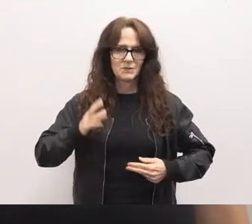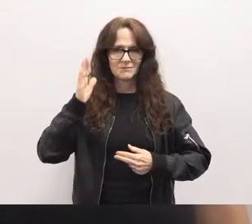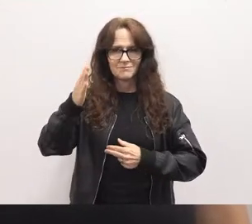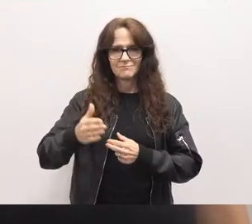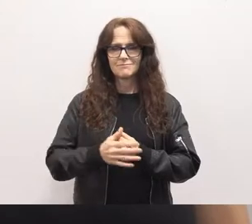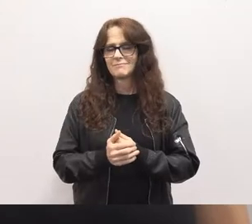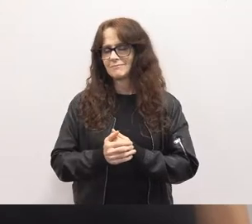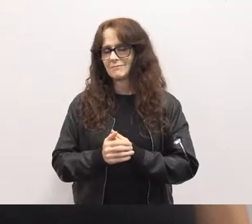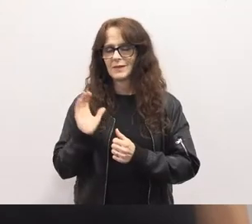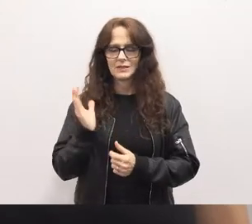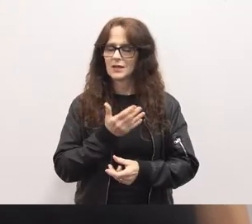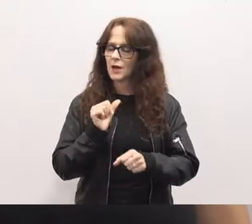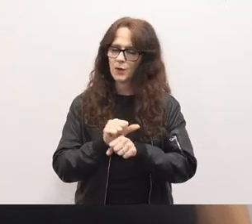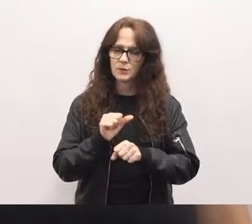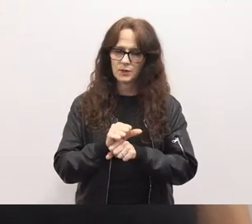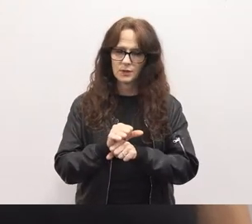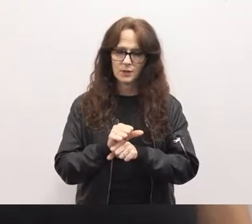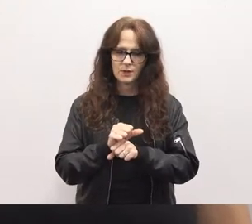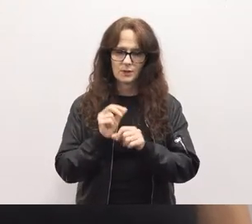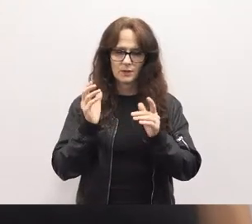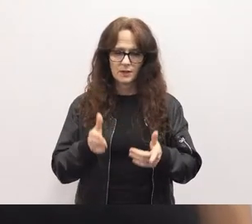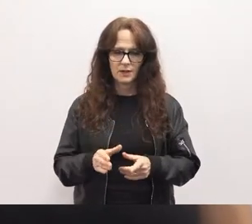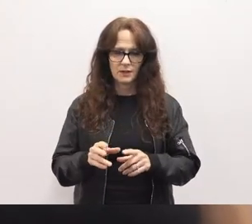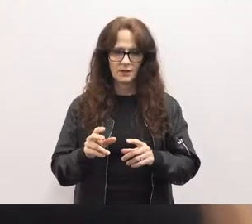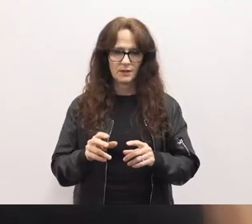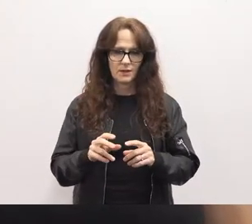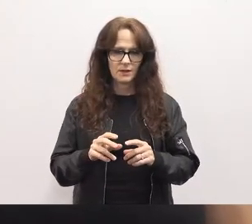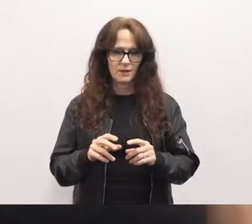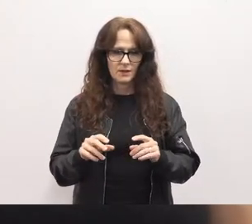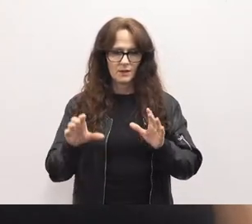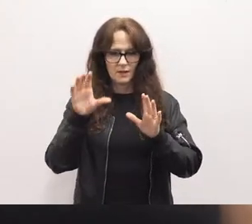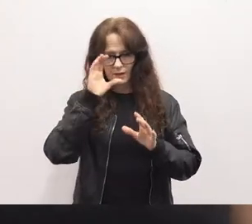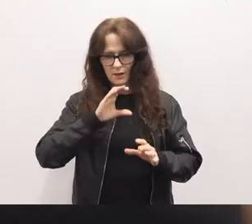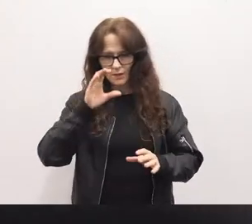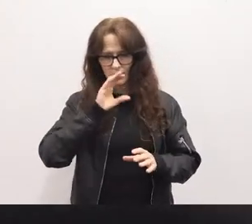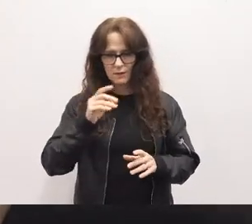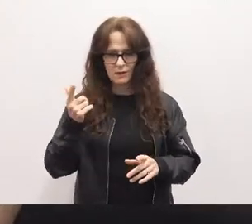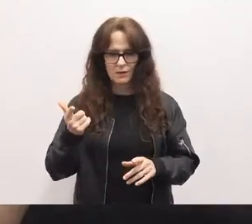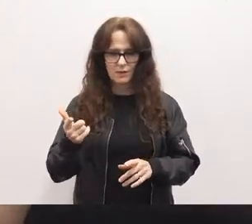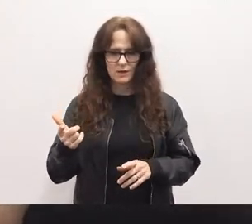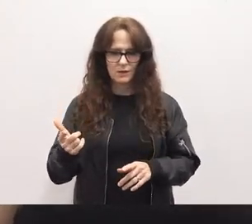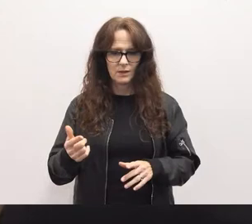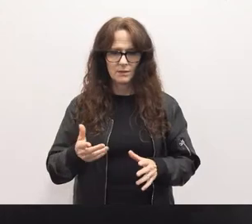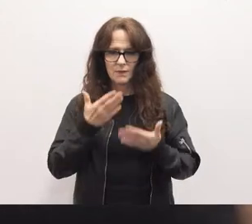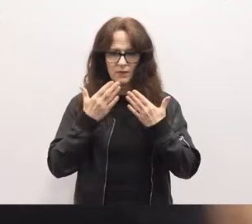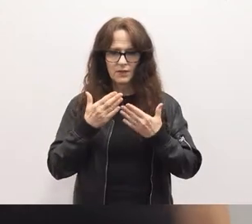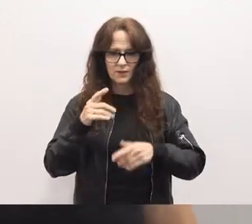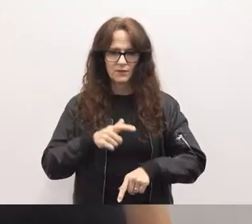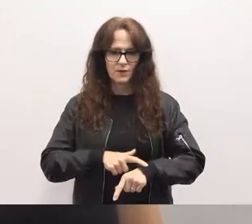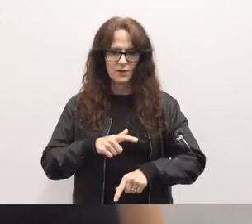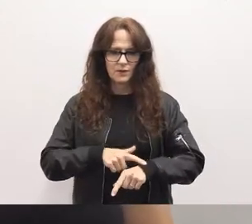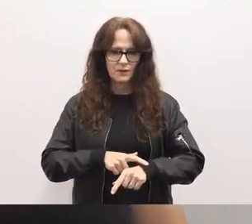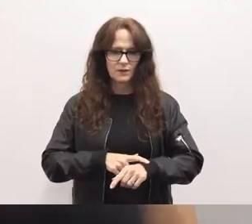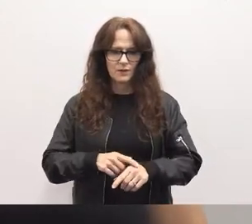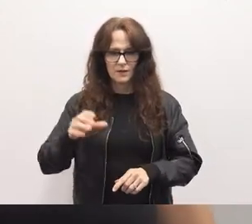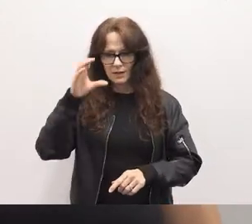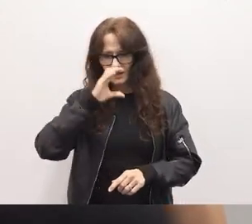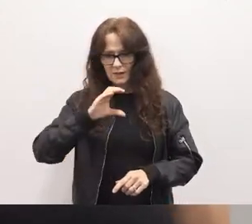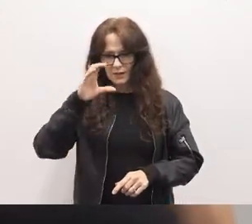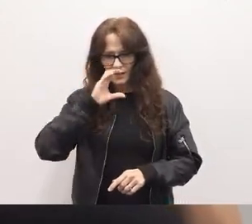our duty. And I want to leave you with this assessment cartoon, but they say don't have it on a PowerPoint, but I thank you for your time. In this